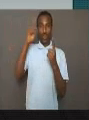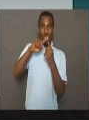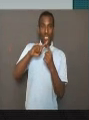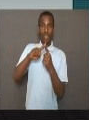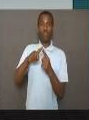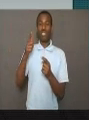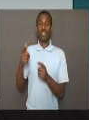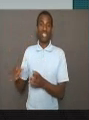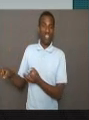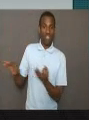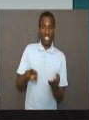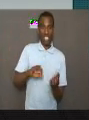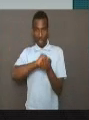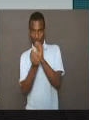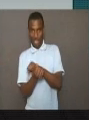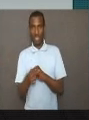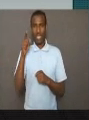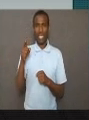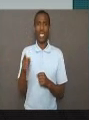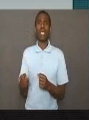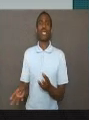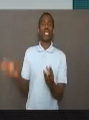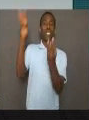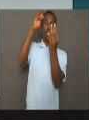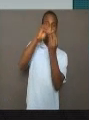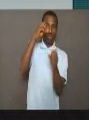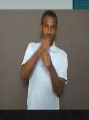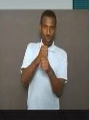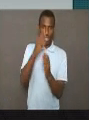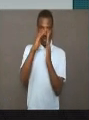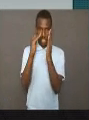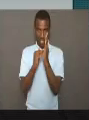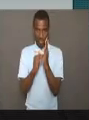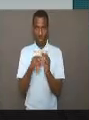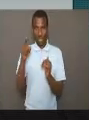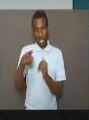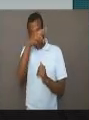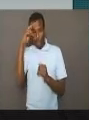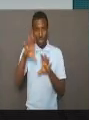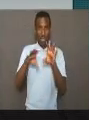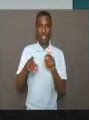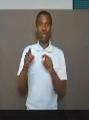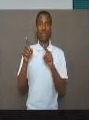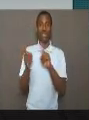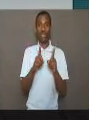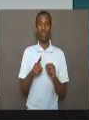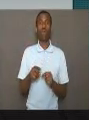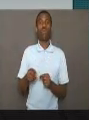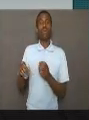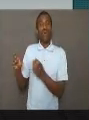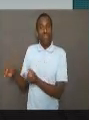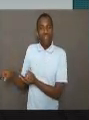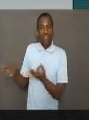This is the input work for the system, which causes an increase in the